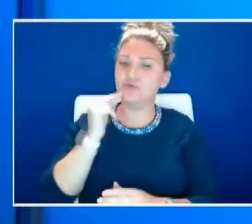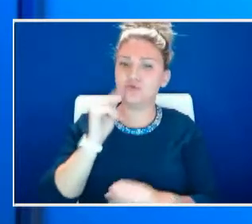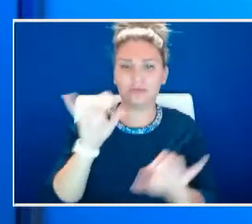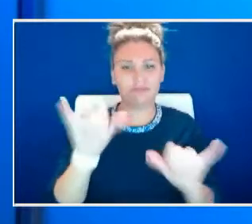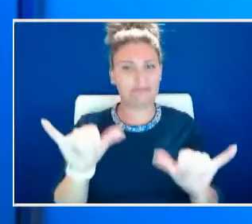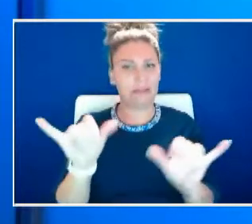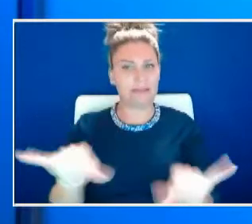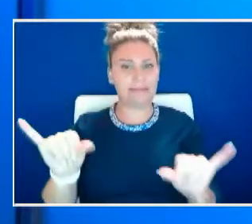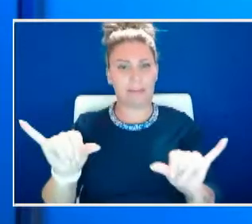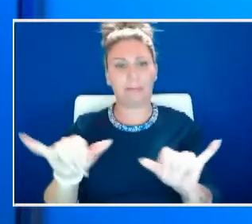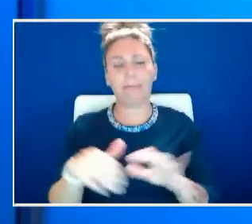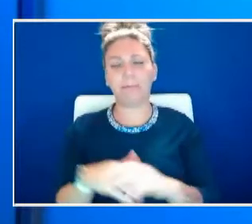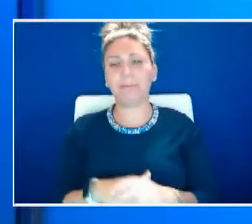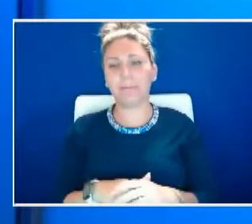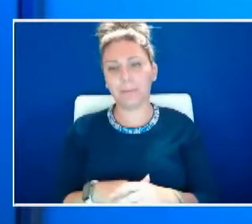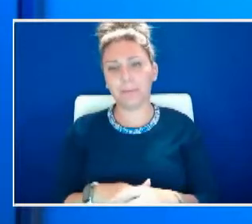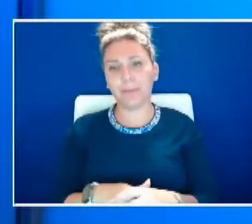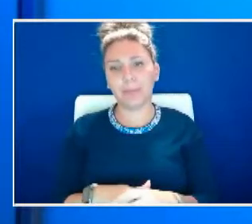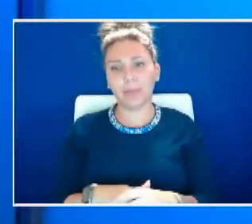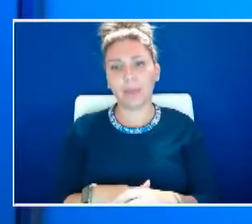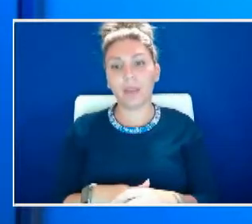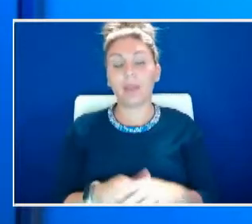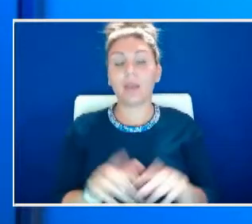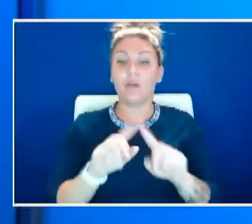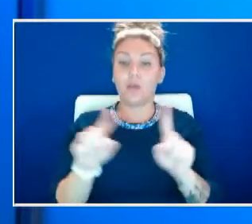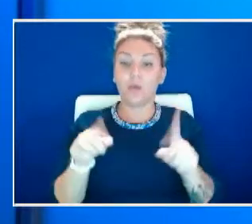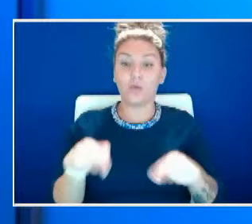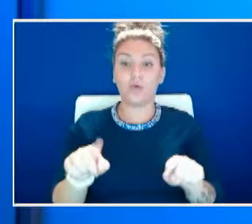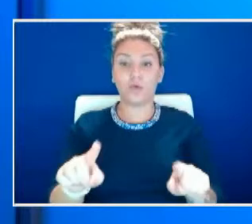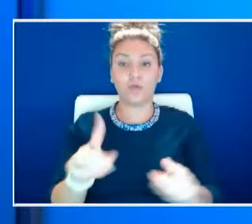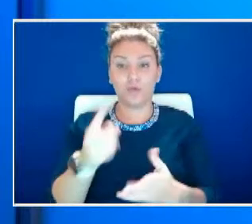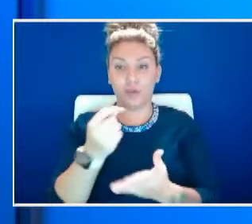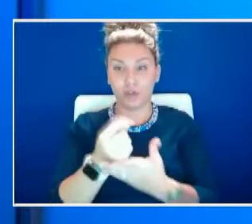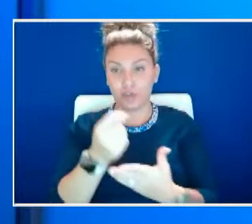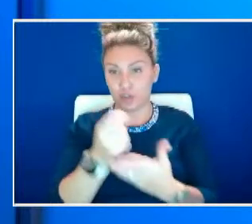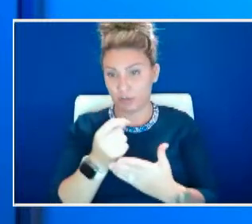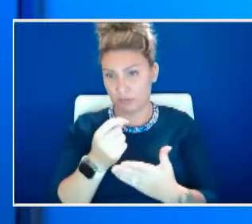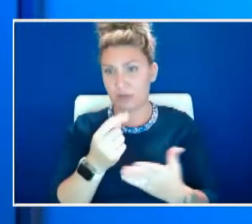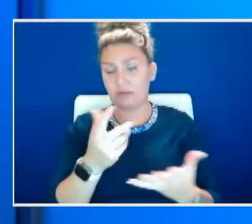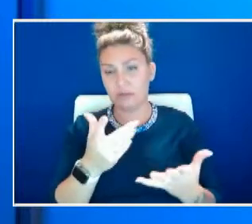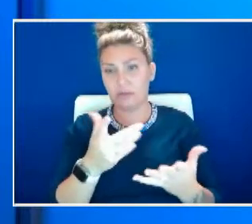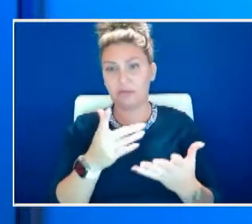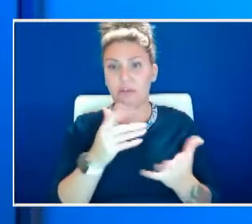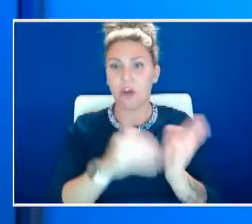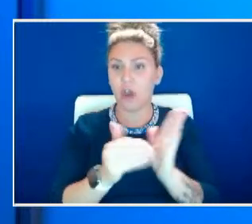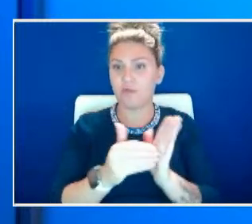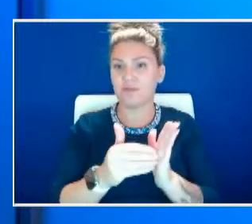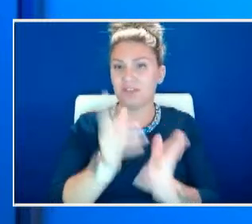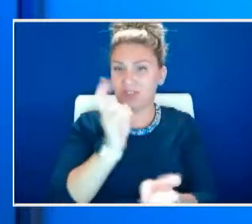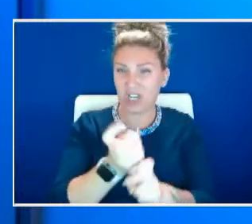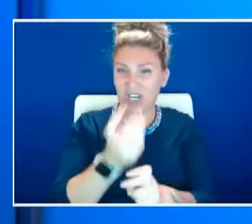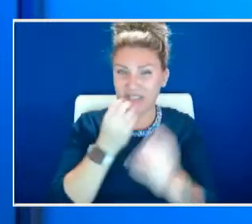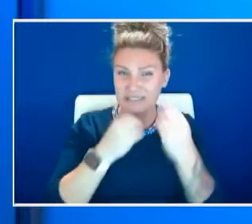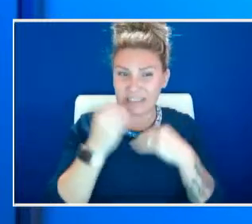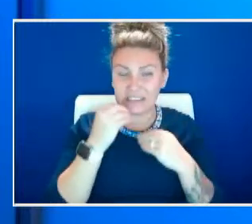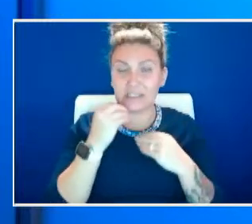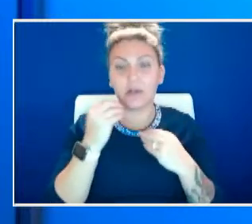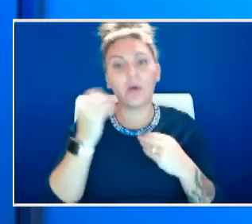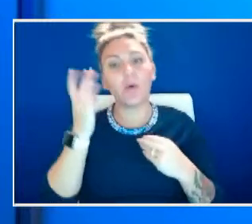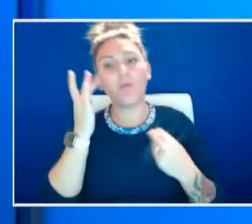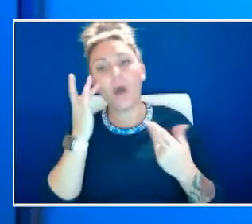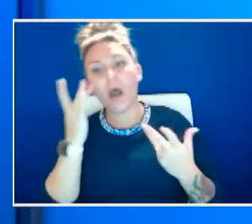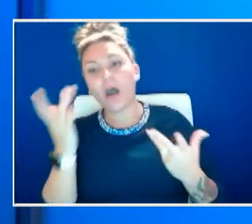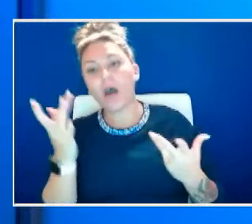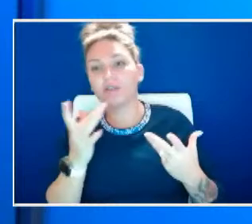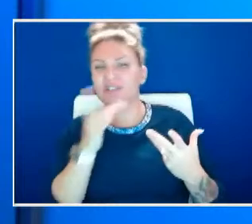same. Although during treatment, it is often hard to eat because you're